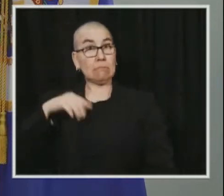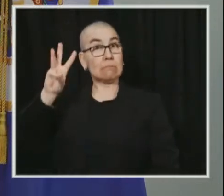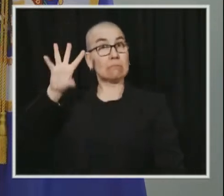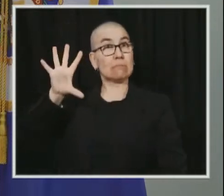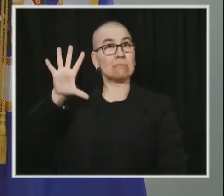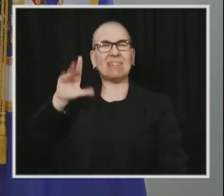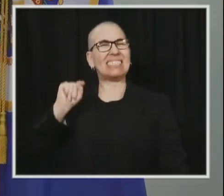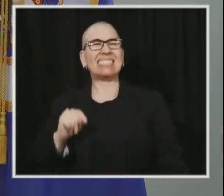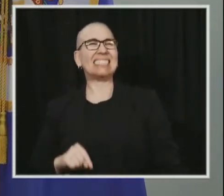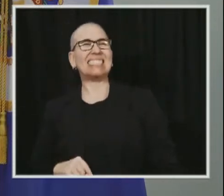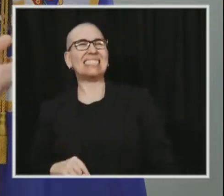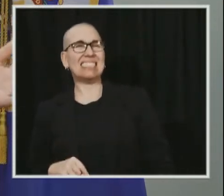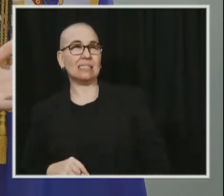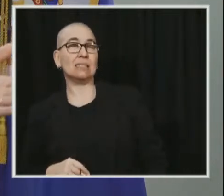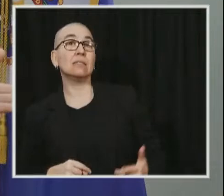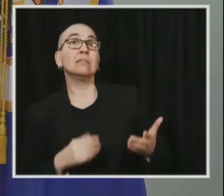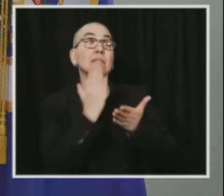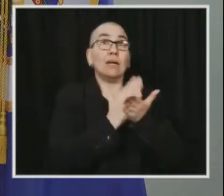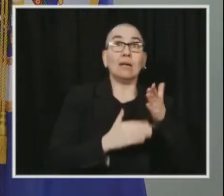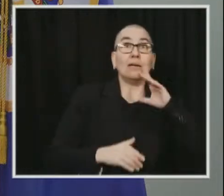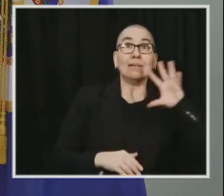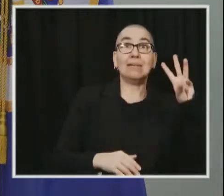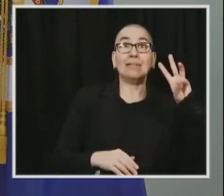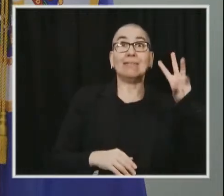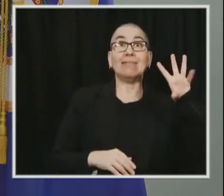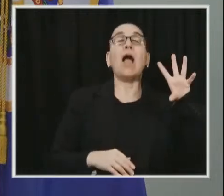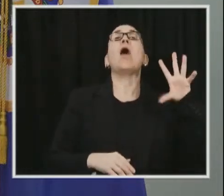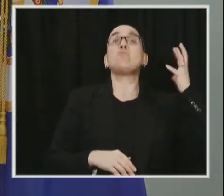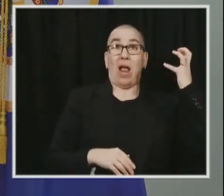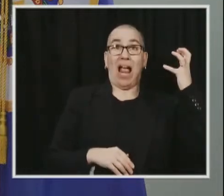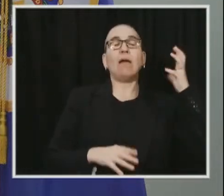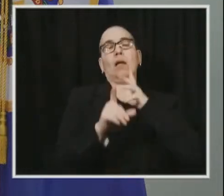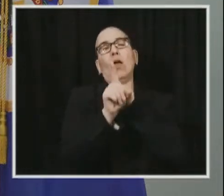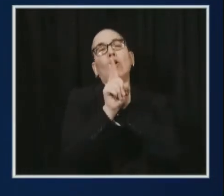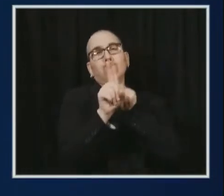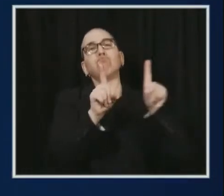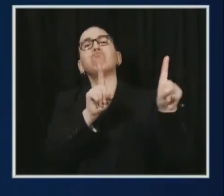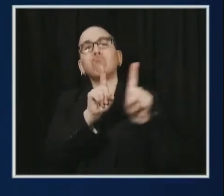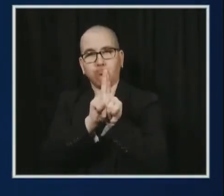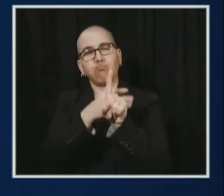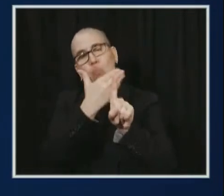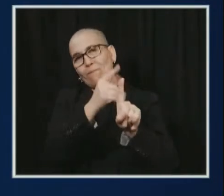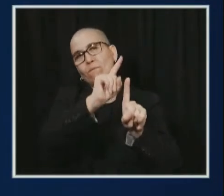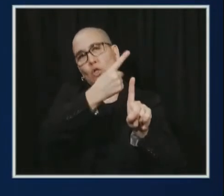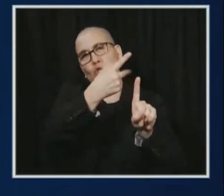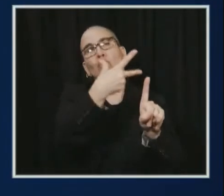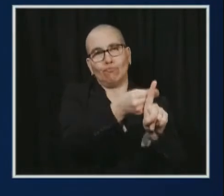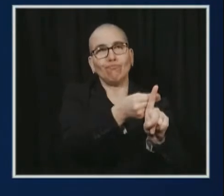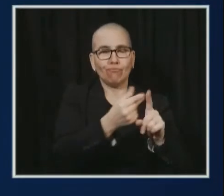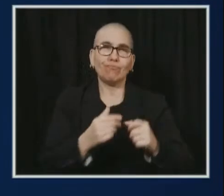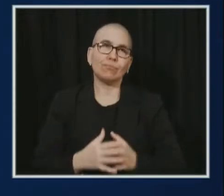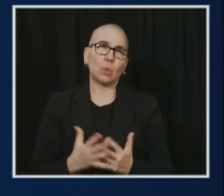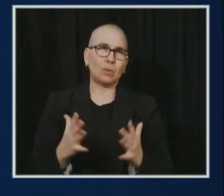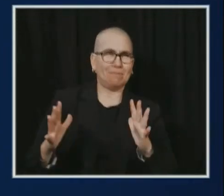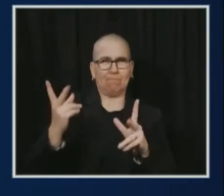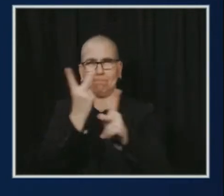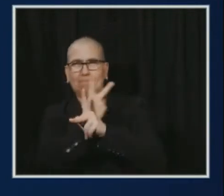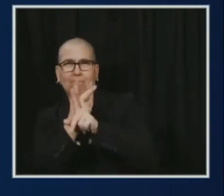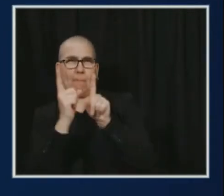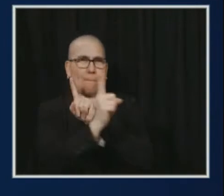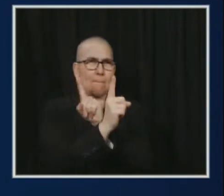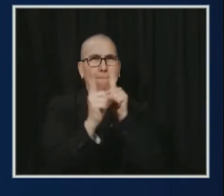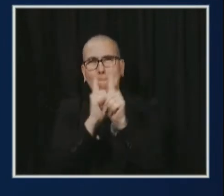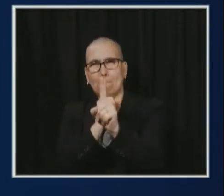in line. You're going to, and that is going to accelerate. We anticipate at the current level where we're at right now, no